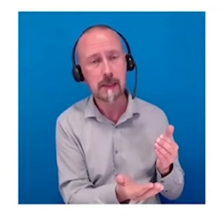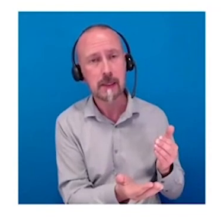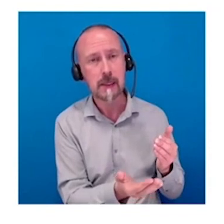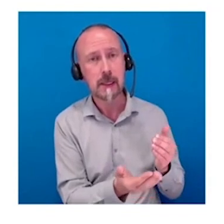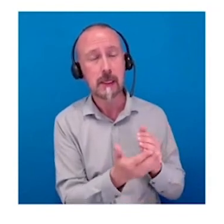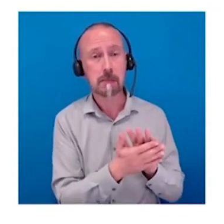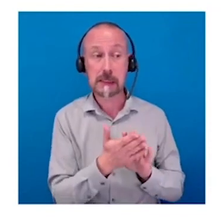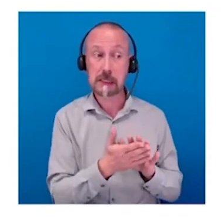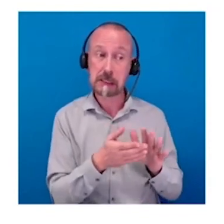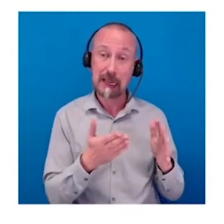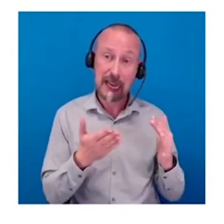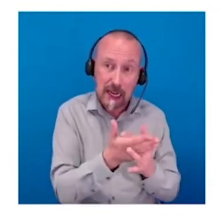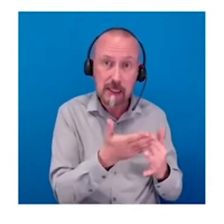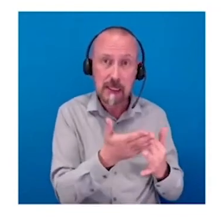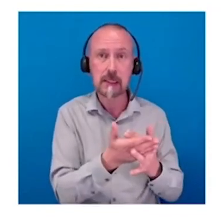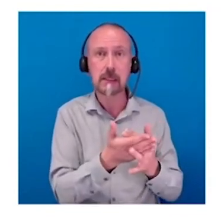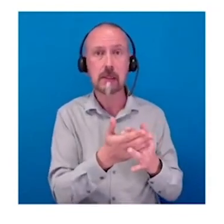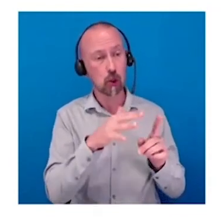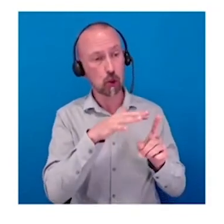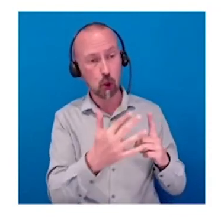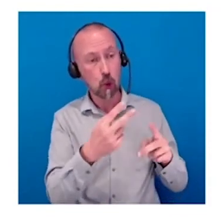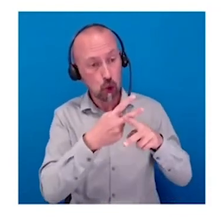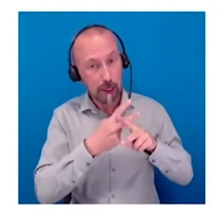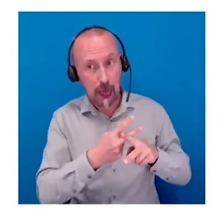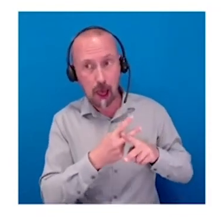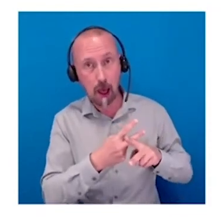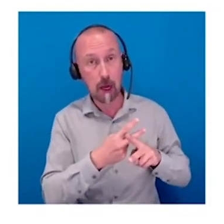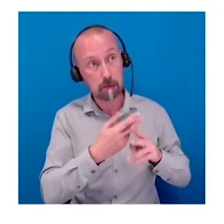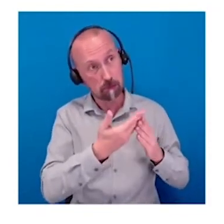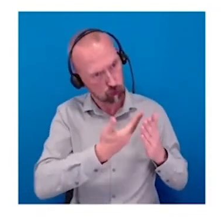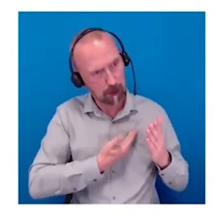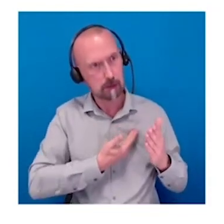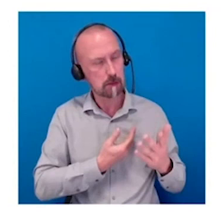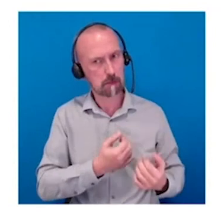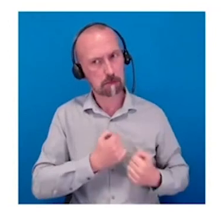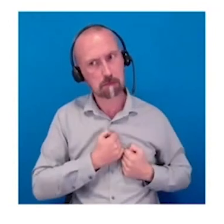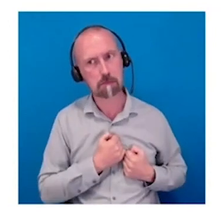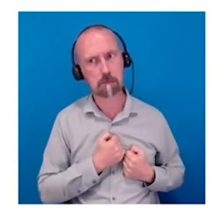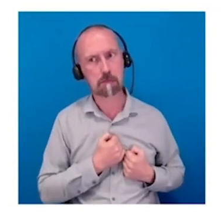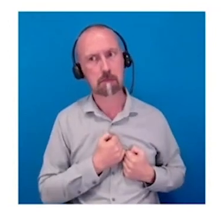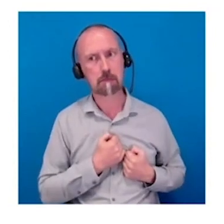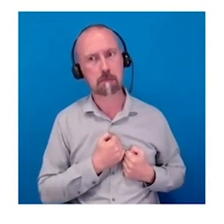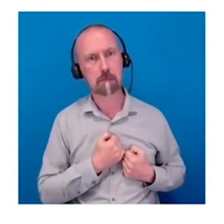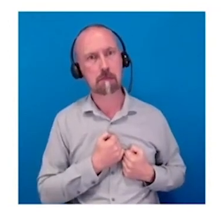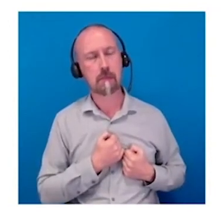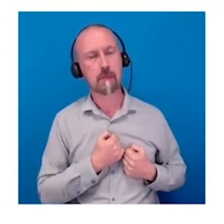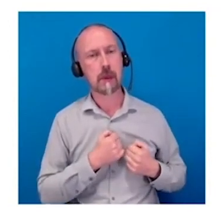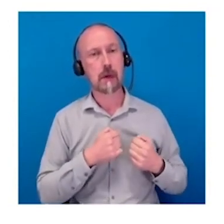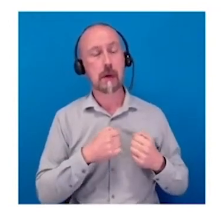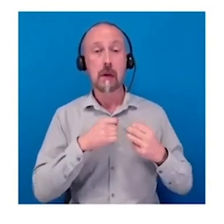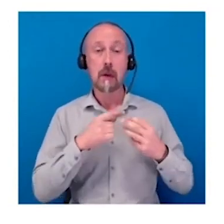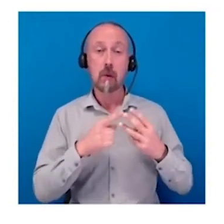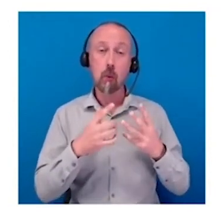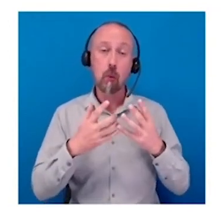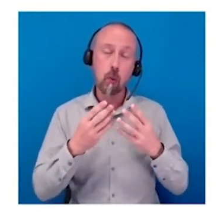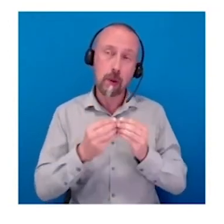and rights to social care. I think on the assistive tech side,